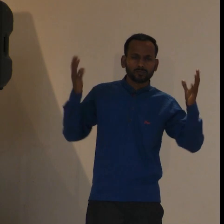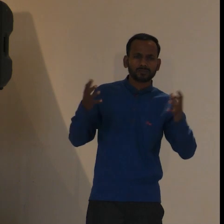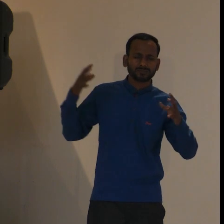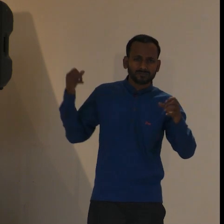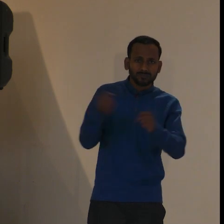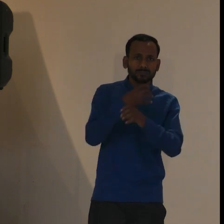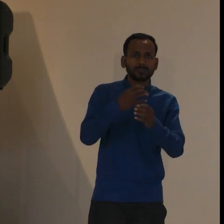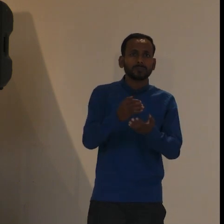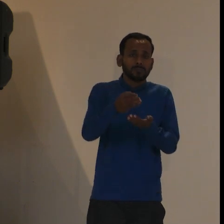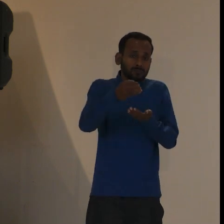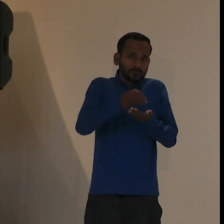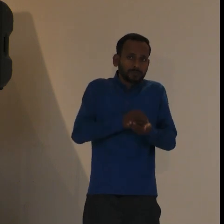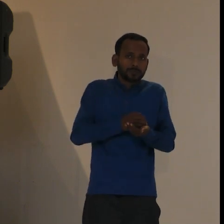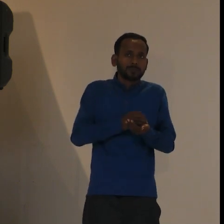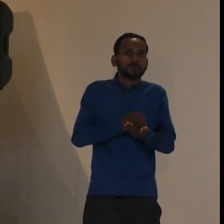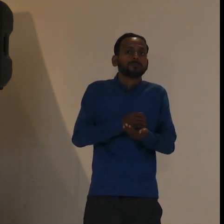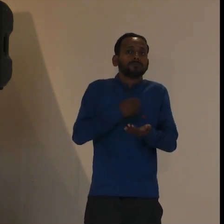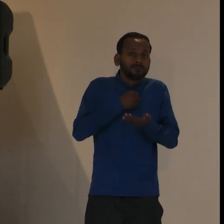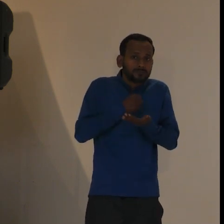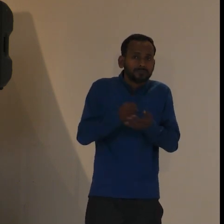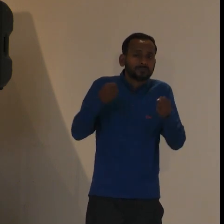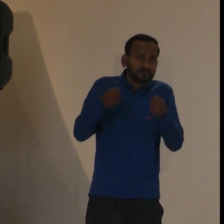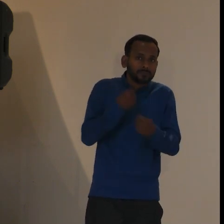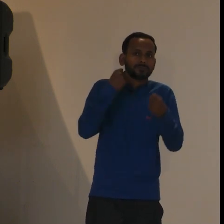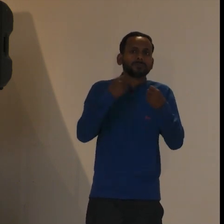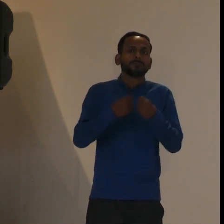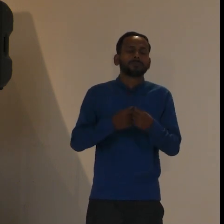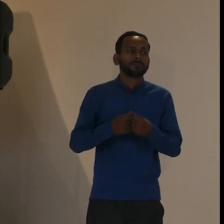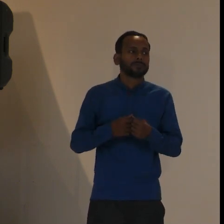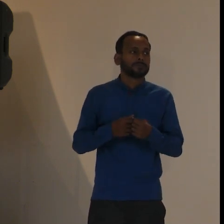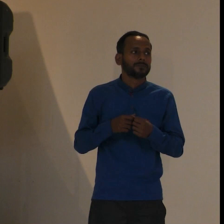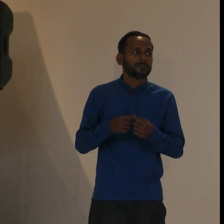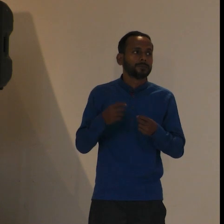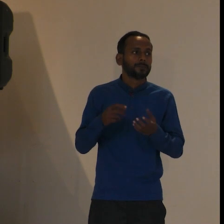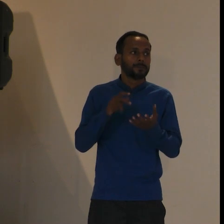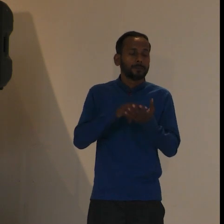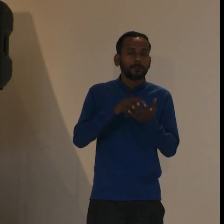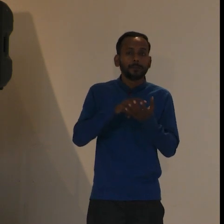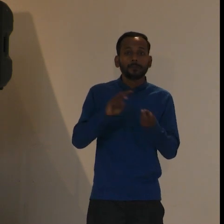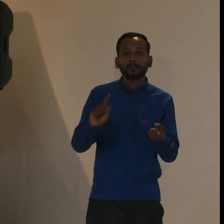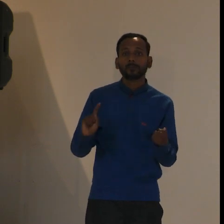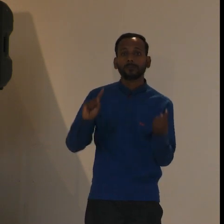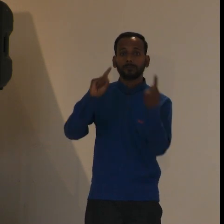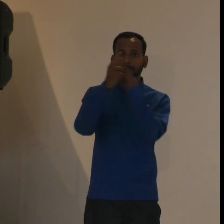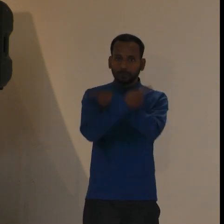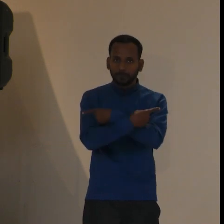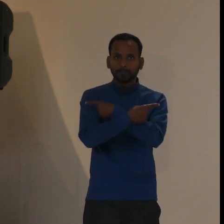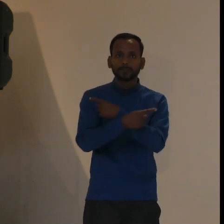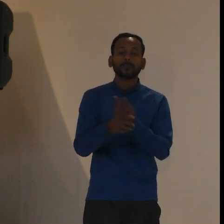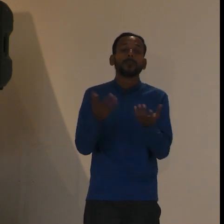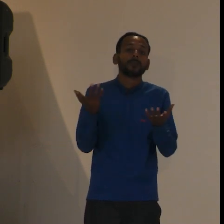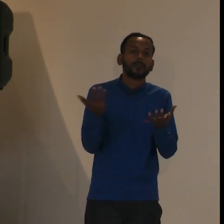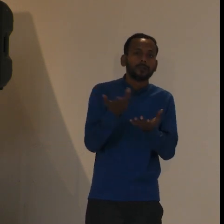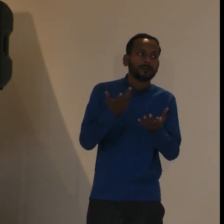which essentially means painting over them in narrow lac, right? They are replaced by plaster of Paris, right? So one